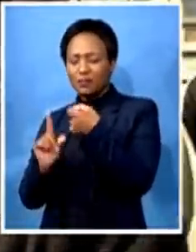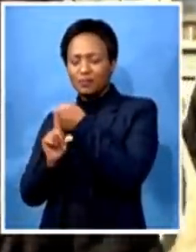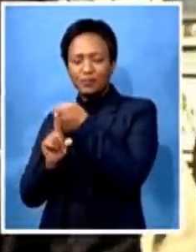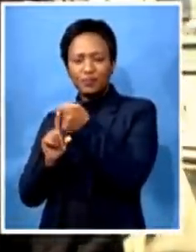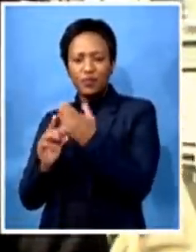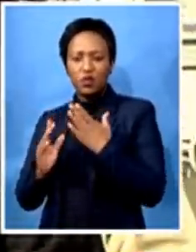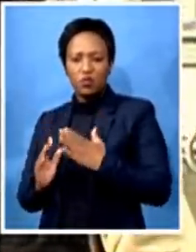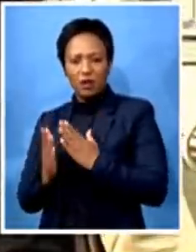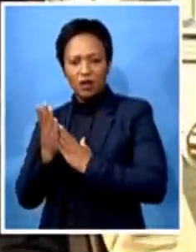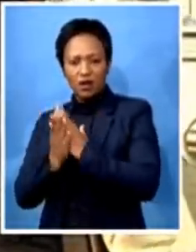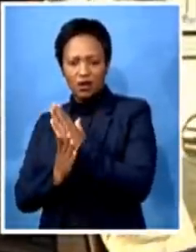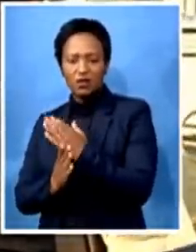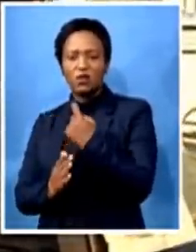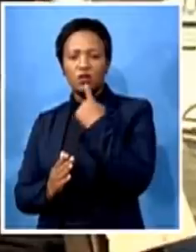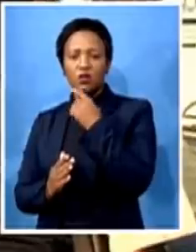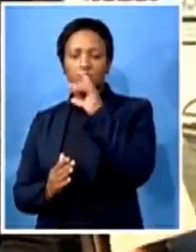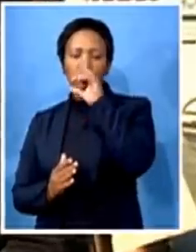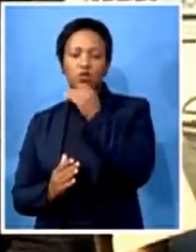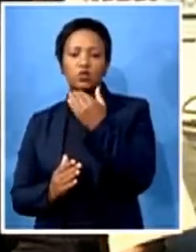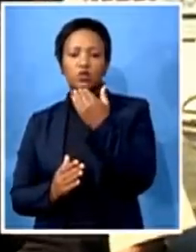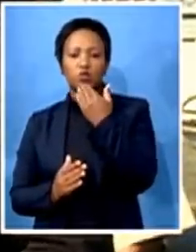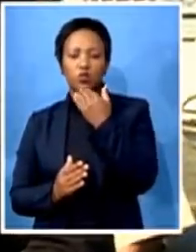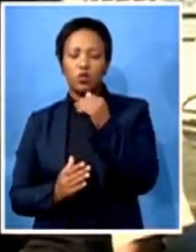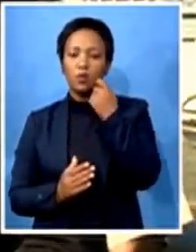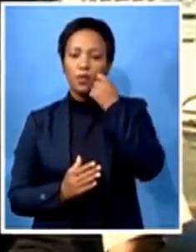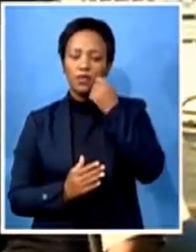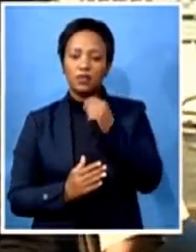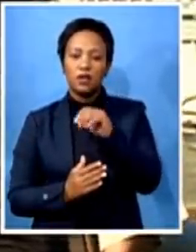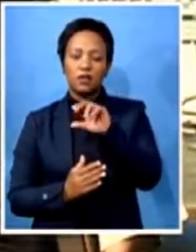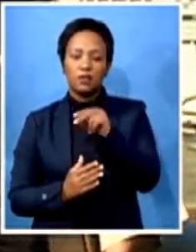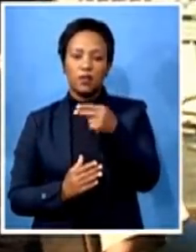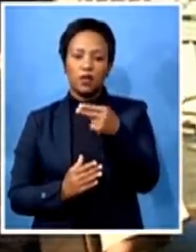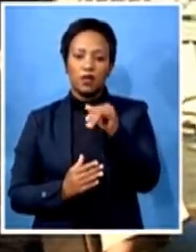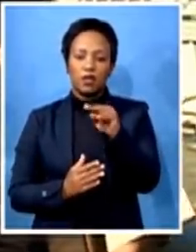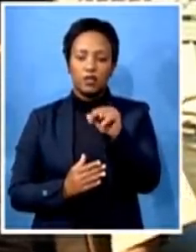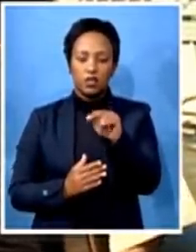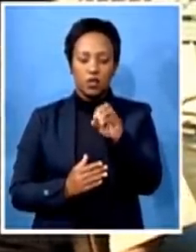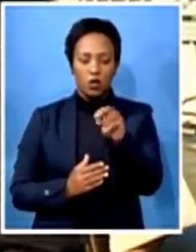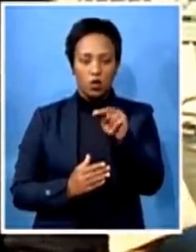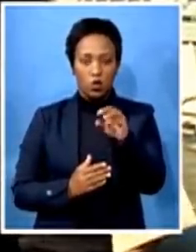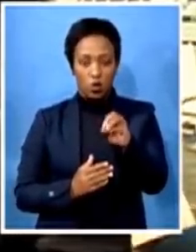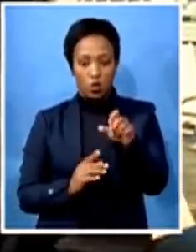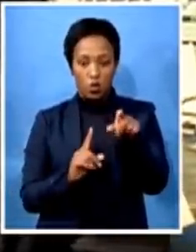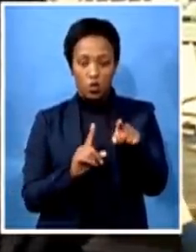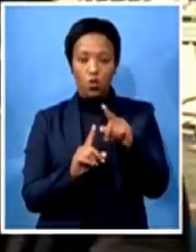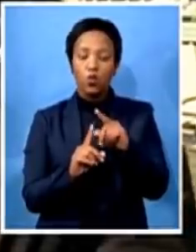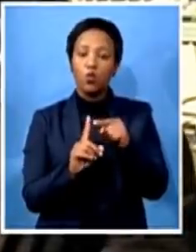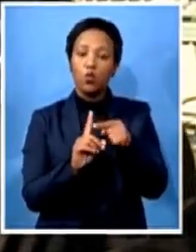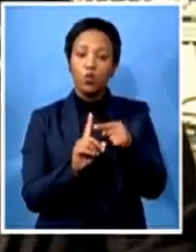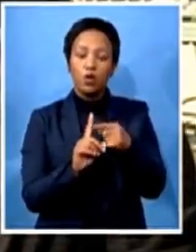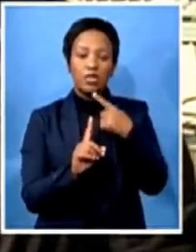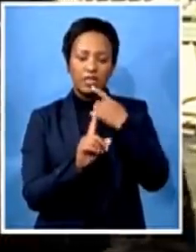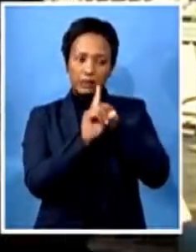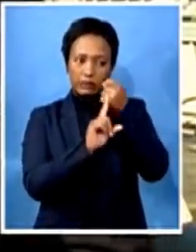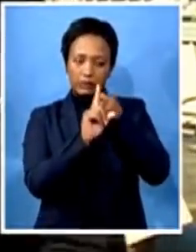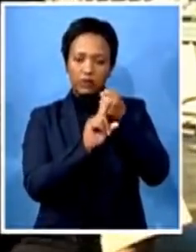mean, he's his lawyer and human rights activist, Mambitsis Mteta, is now fighting for a legal career. I mean, what do you make